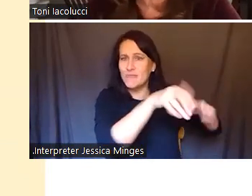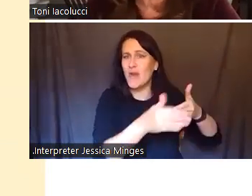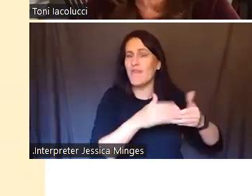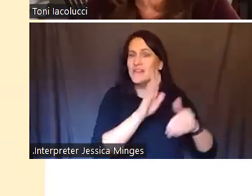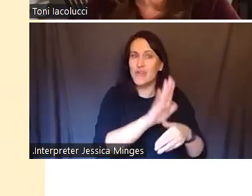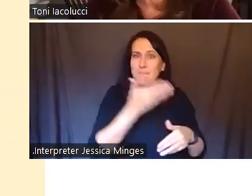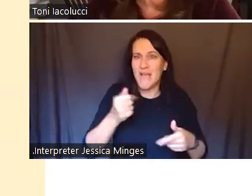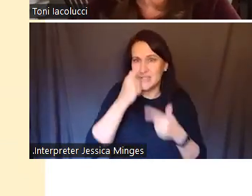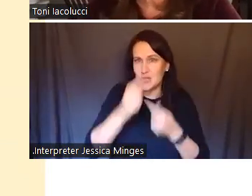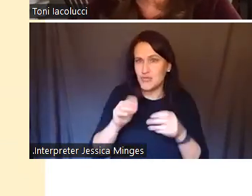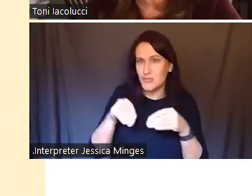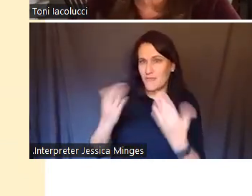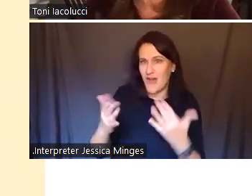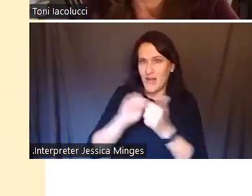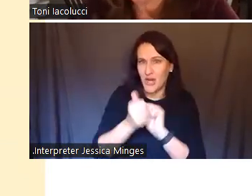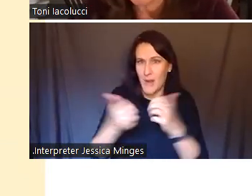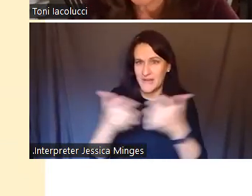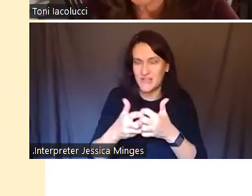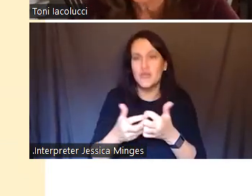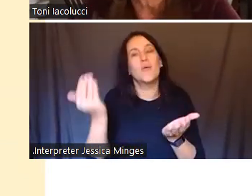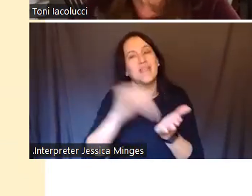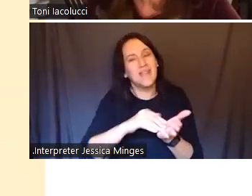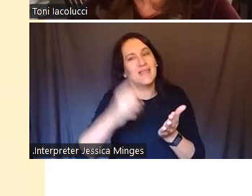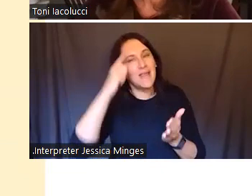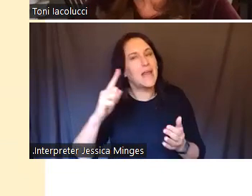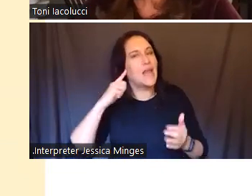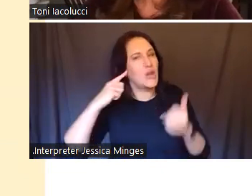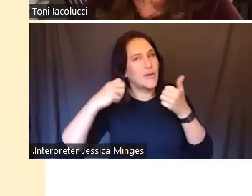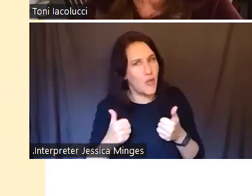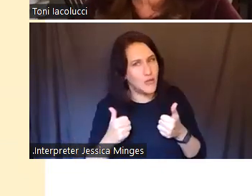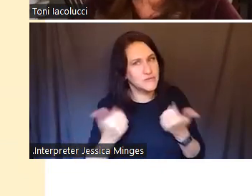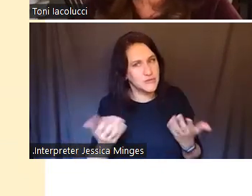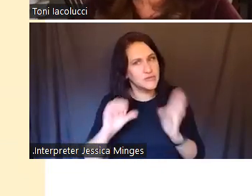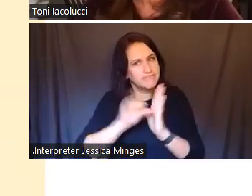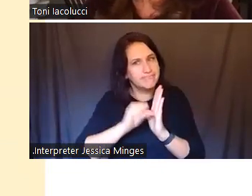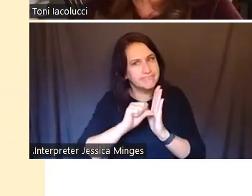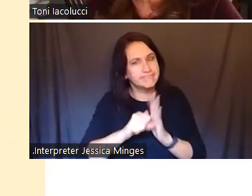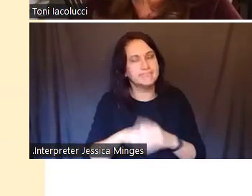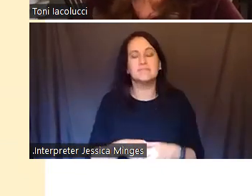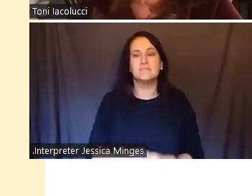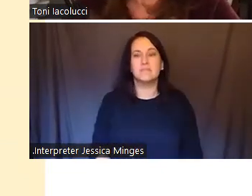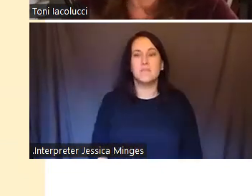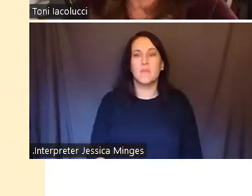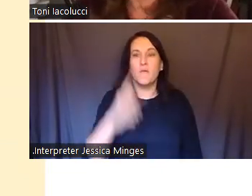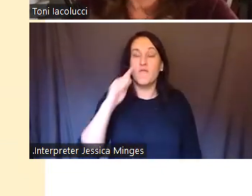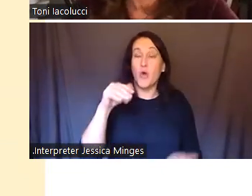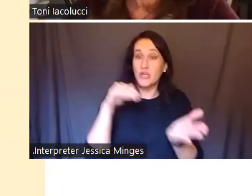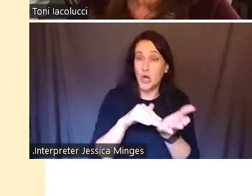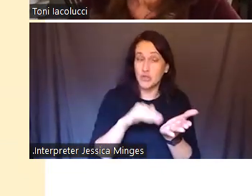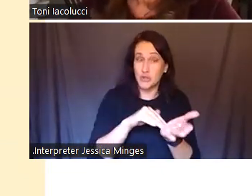the accommodation. Again, think hearing loss. You know, I for a doctor to ask